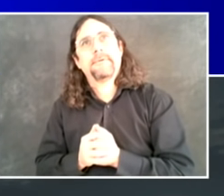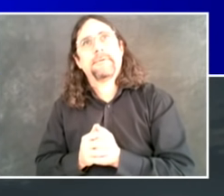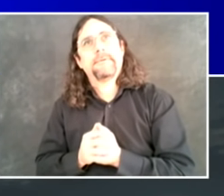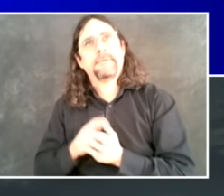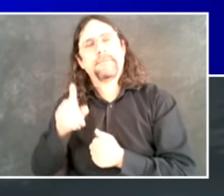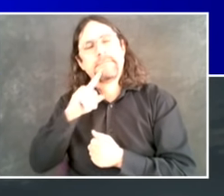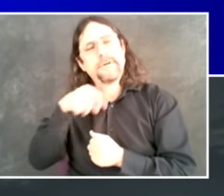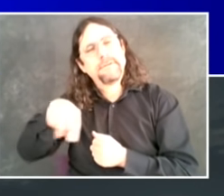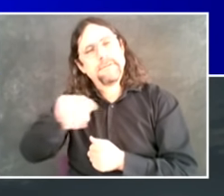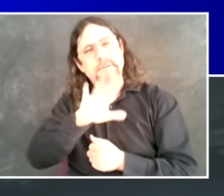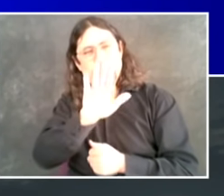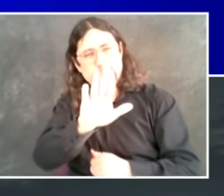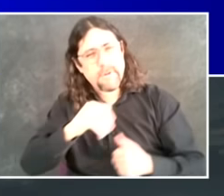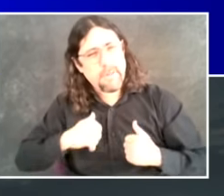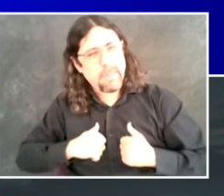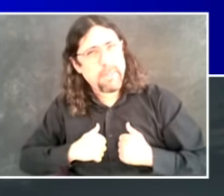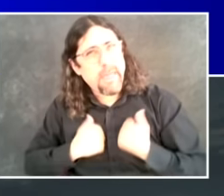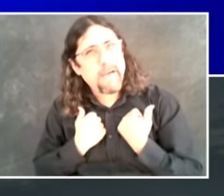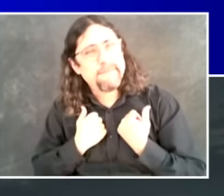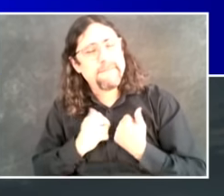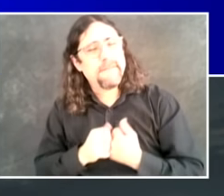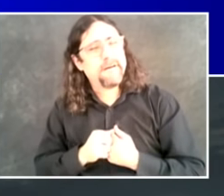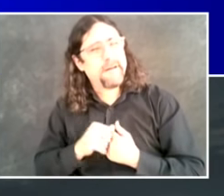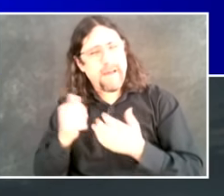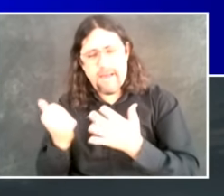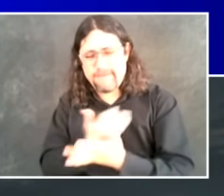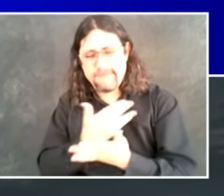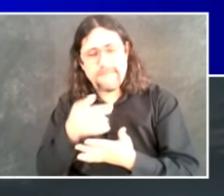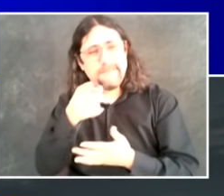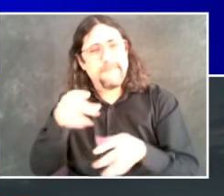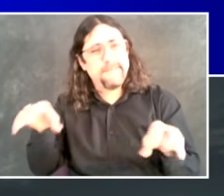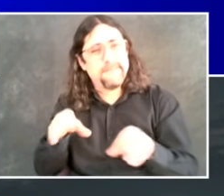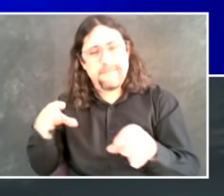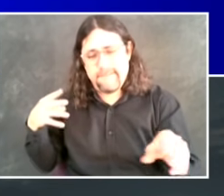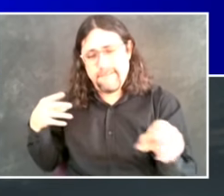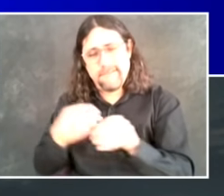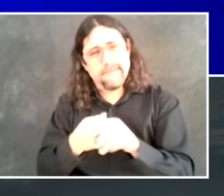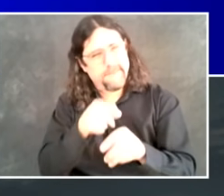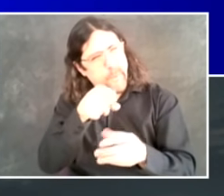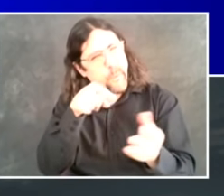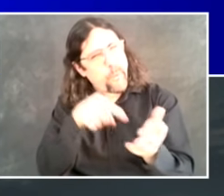this disease and bring them through safe and sound, and we can do that together.